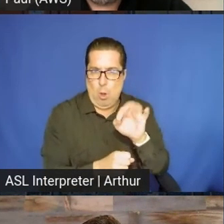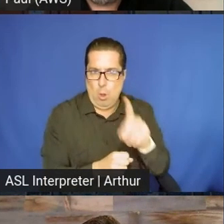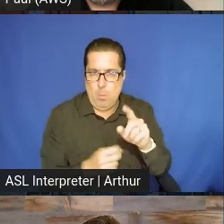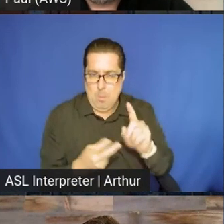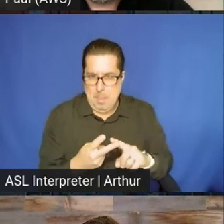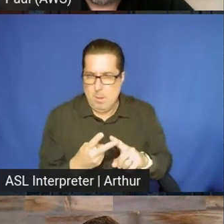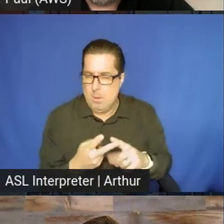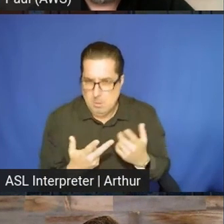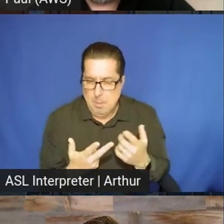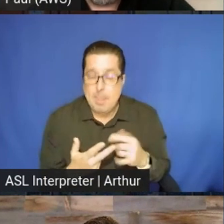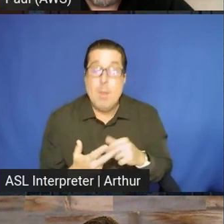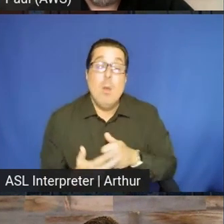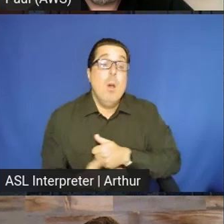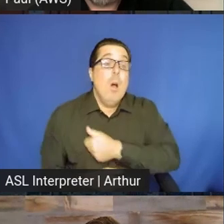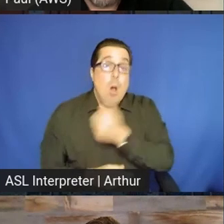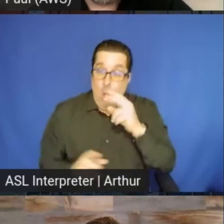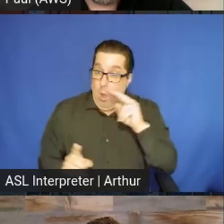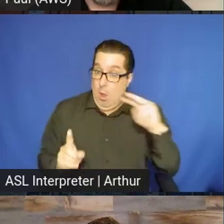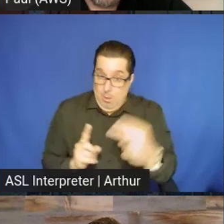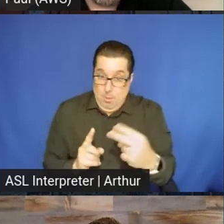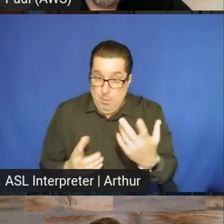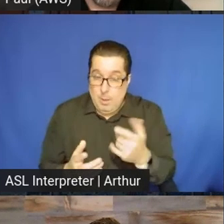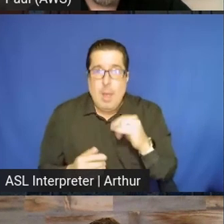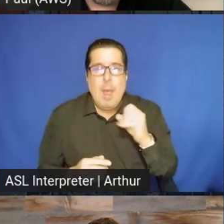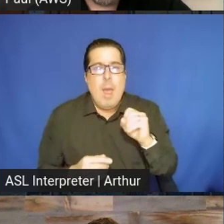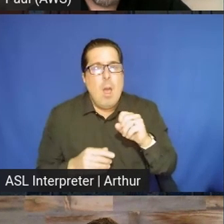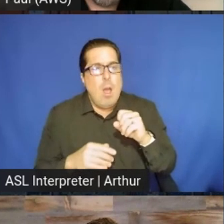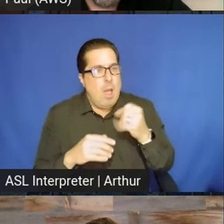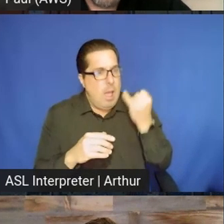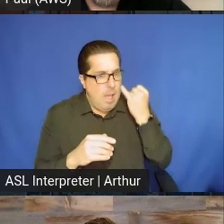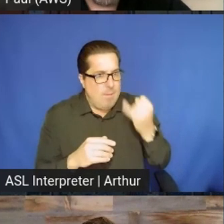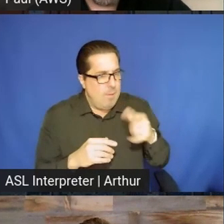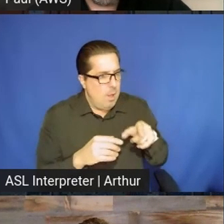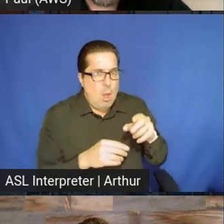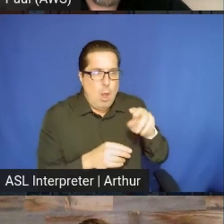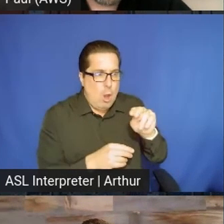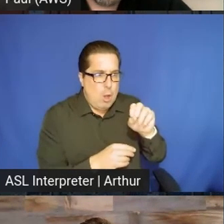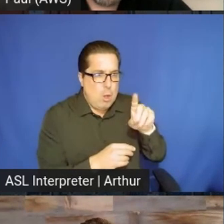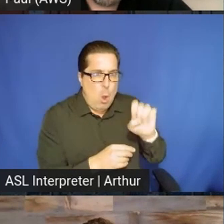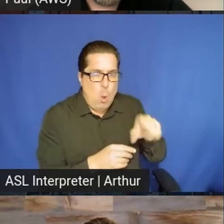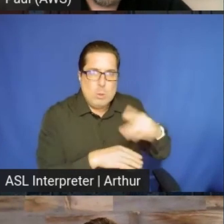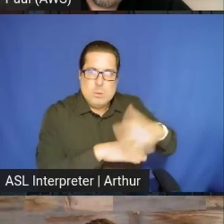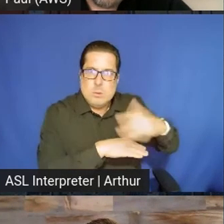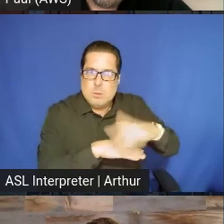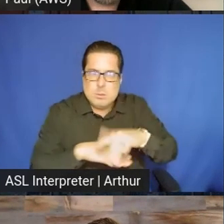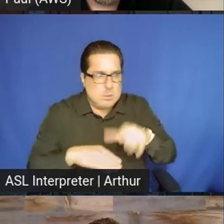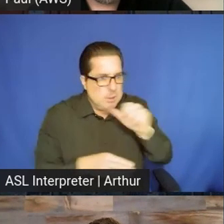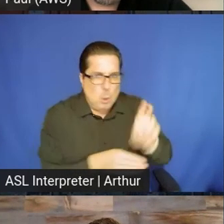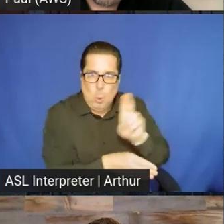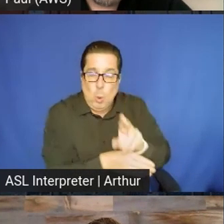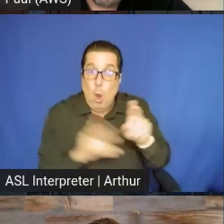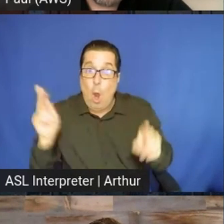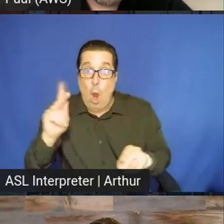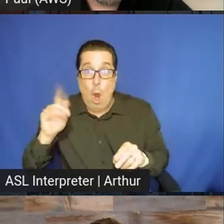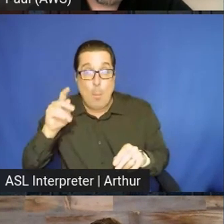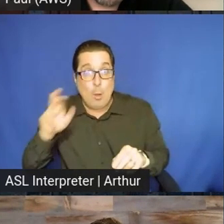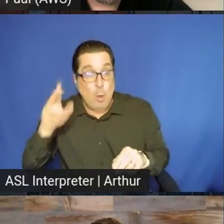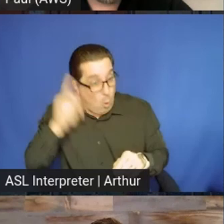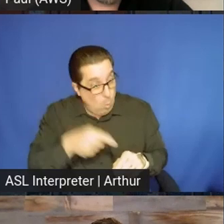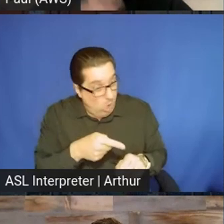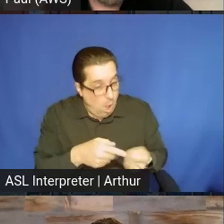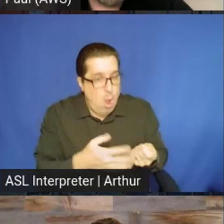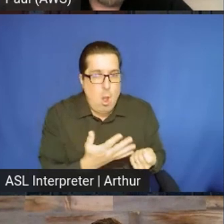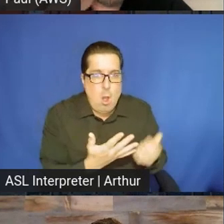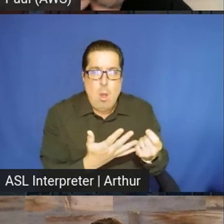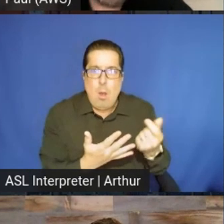side is, if you have underutilized nodes, well then Karpenter's going to go ahead and it's going to terminate those. So it's going to make